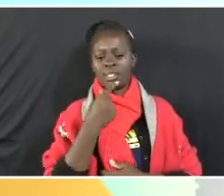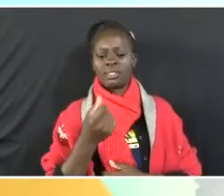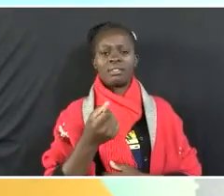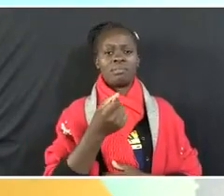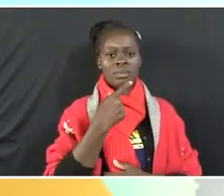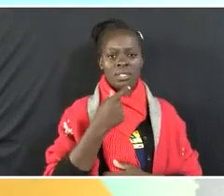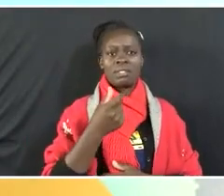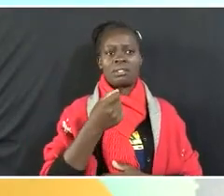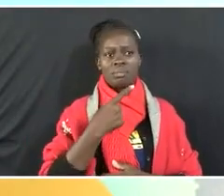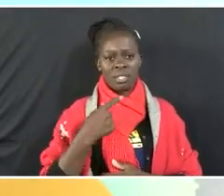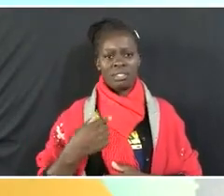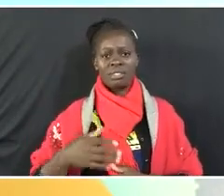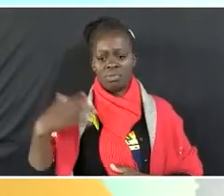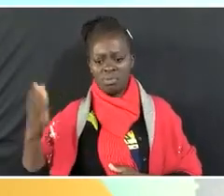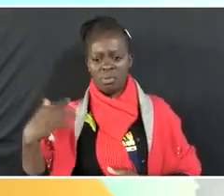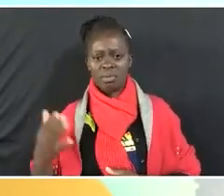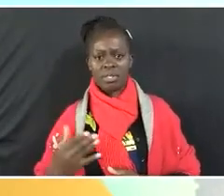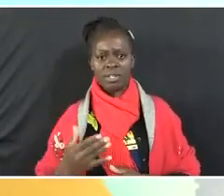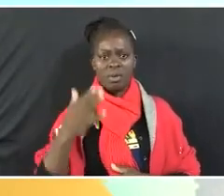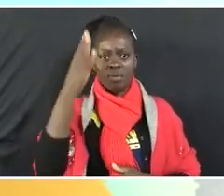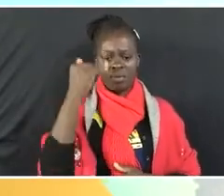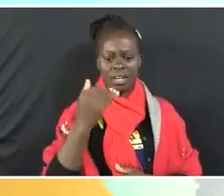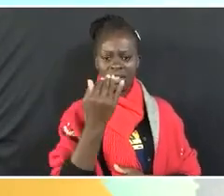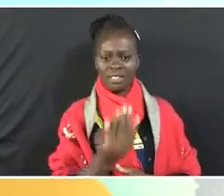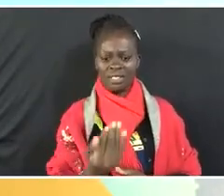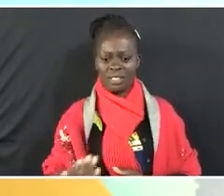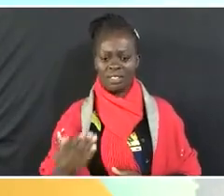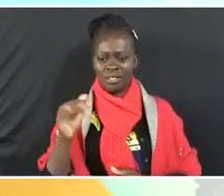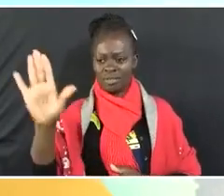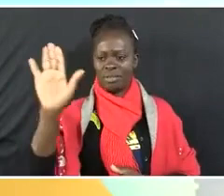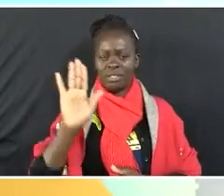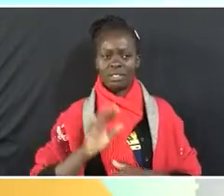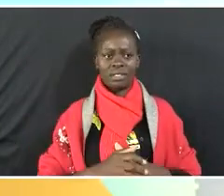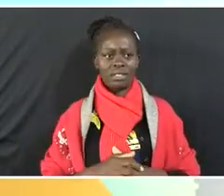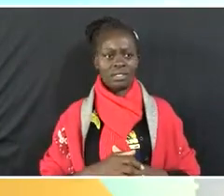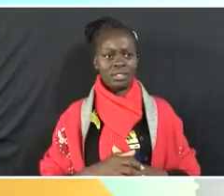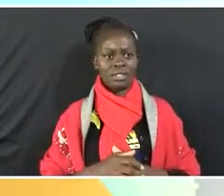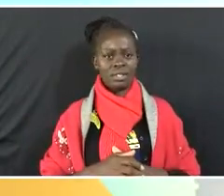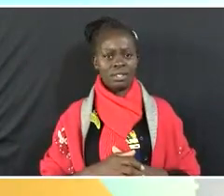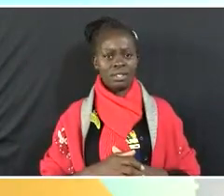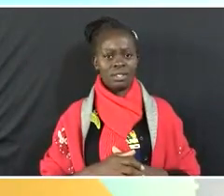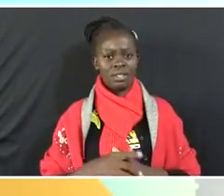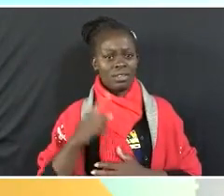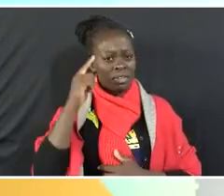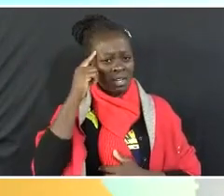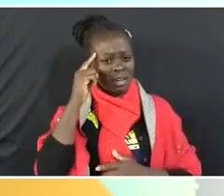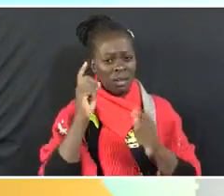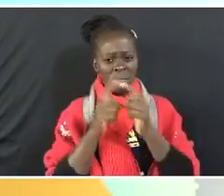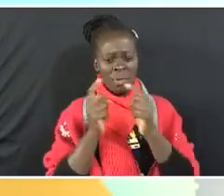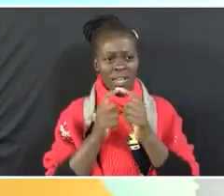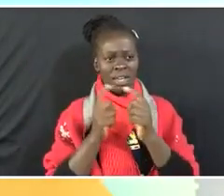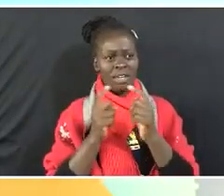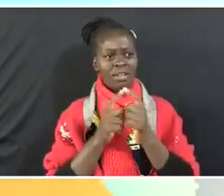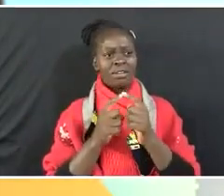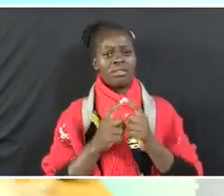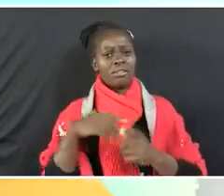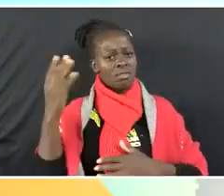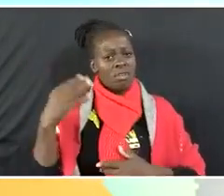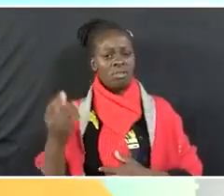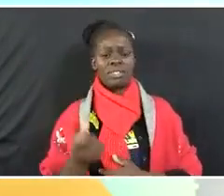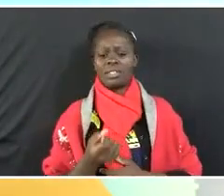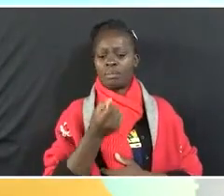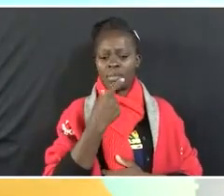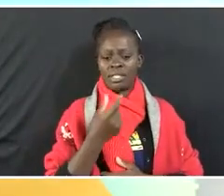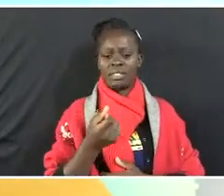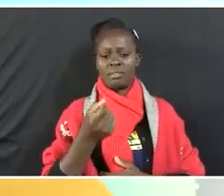now, your handbags are chemists. You have to walk with the painkiller, high blood pressure pills, because of young